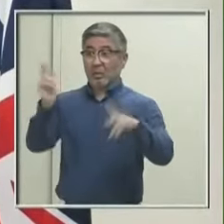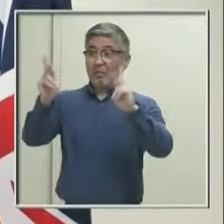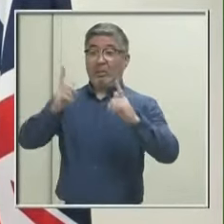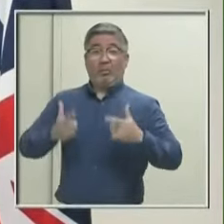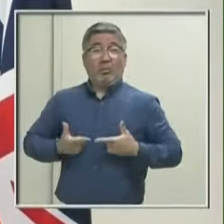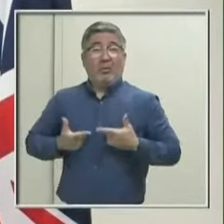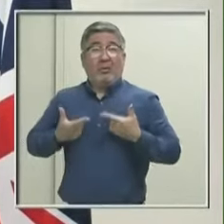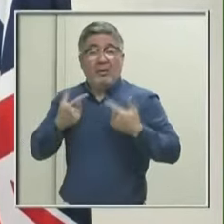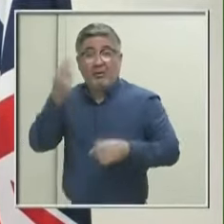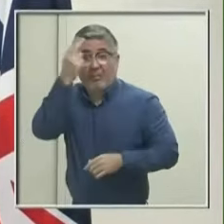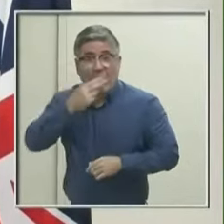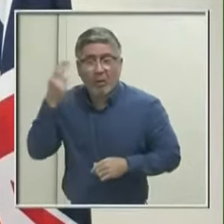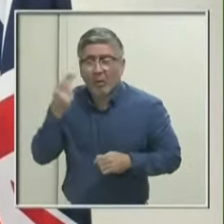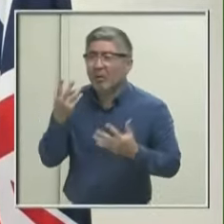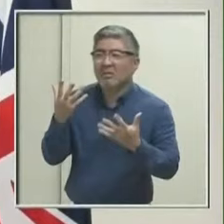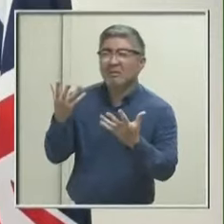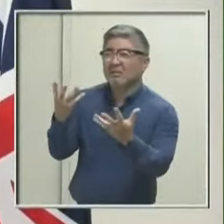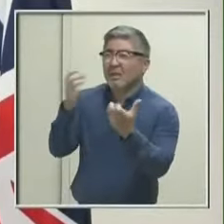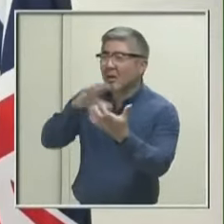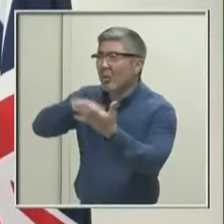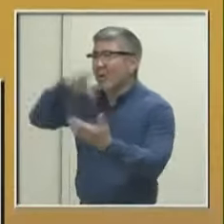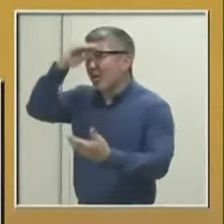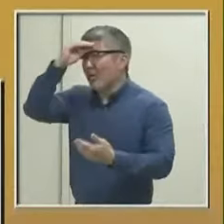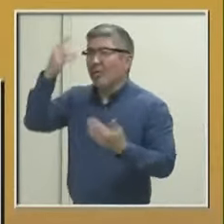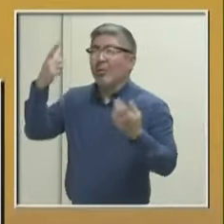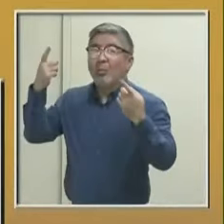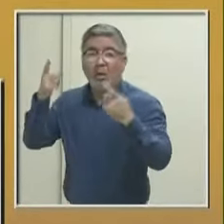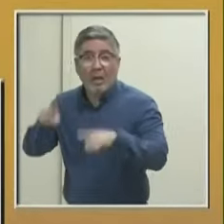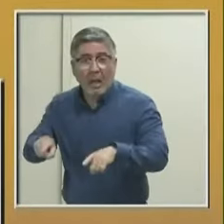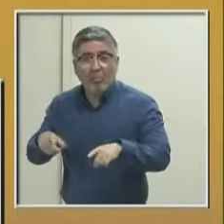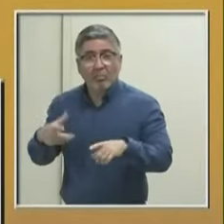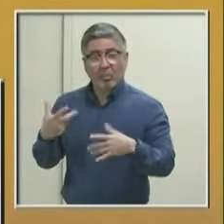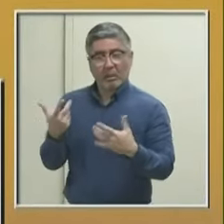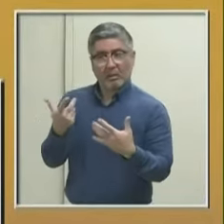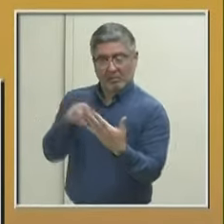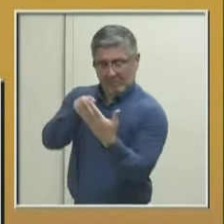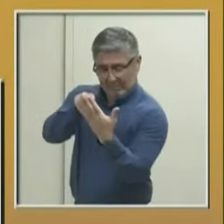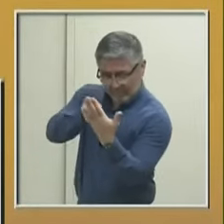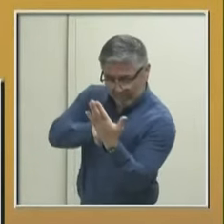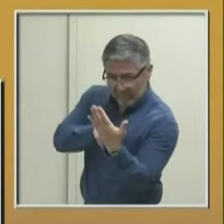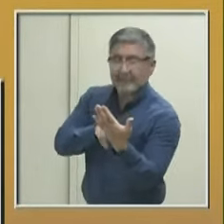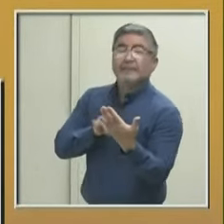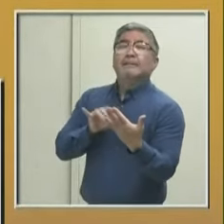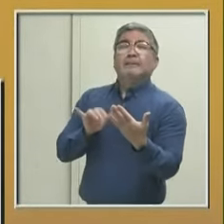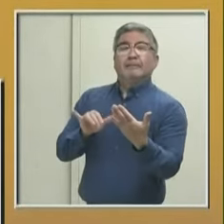whoever may want to learn from this event and move forward. We feel like